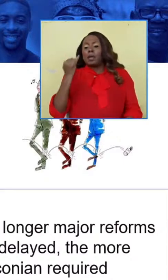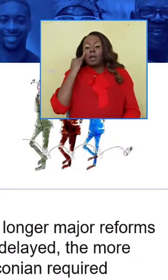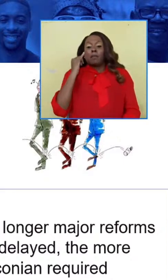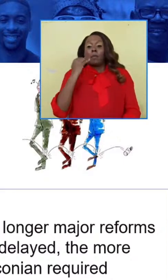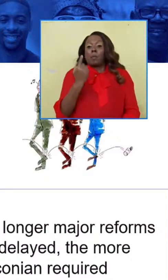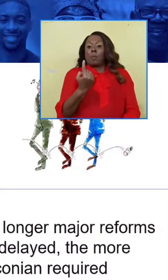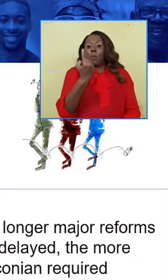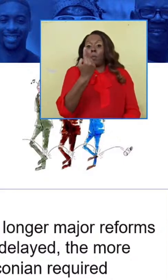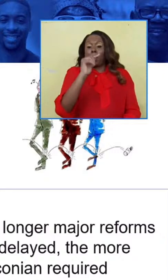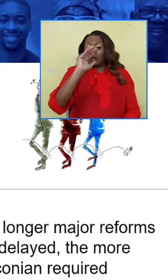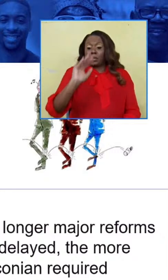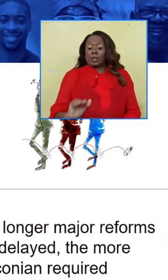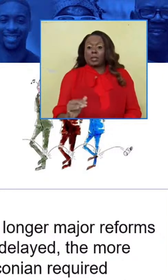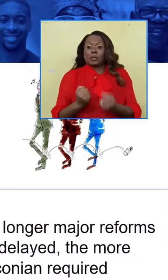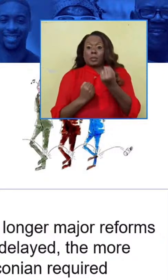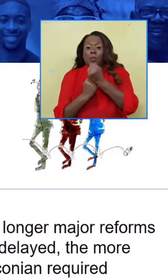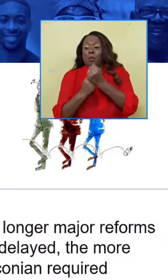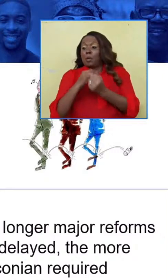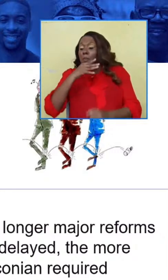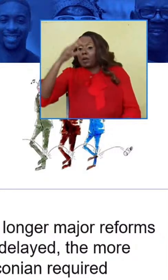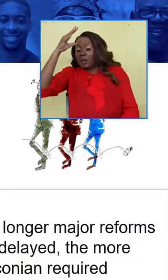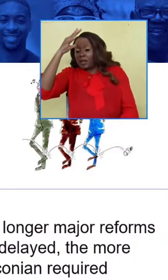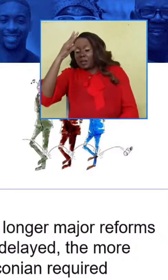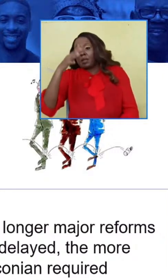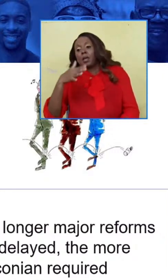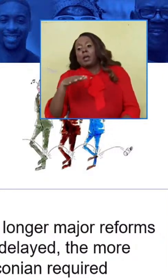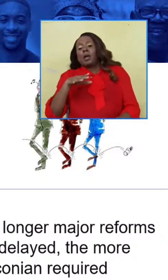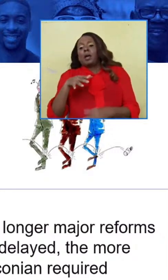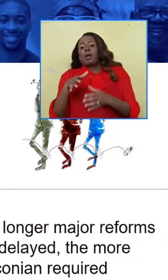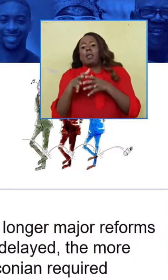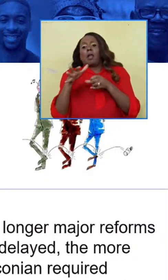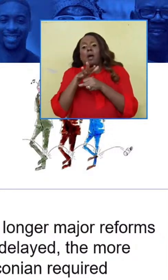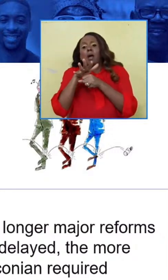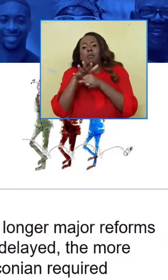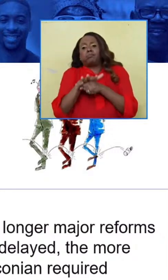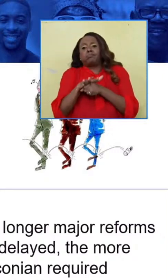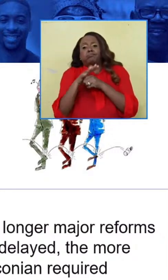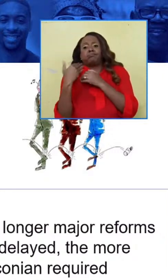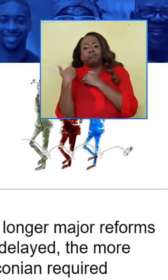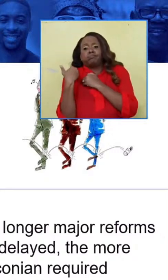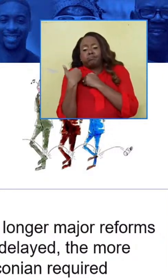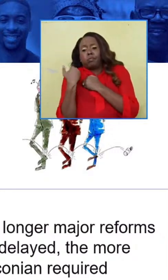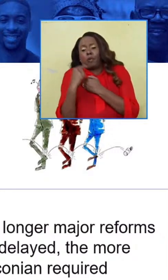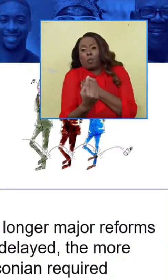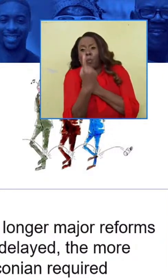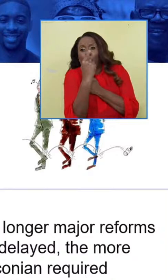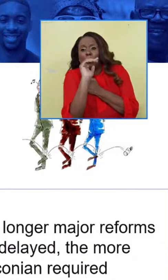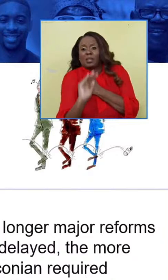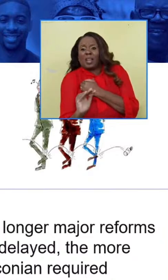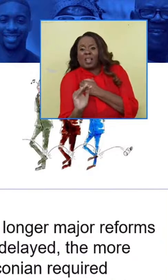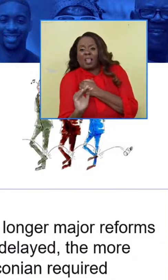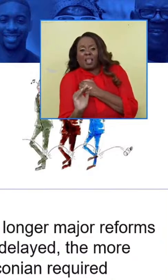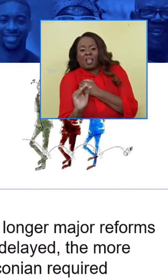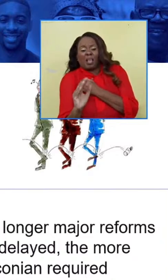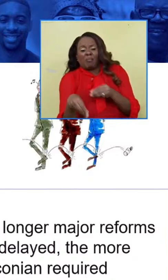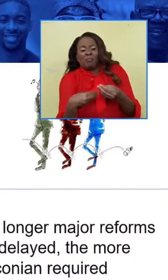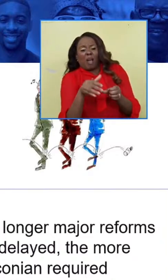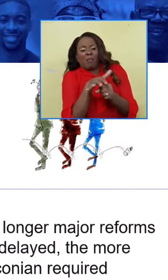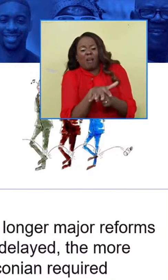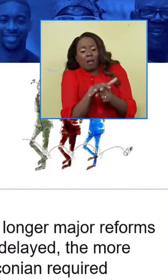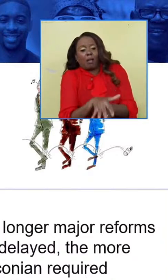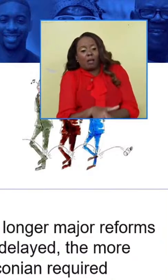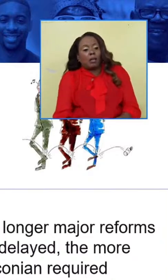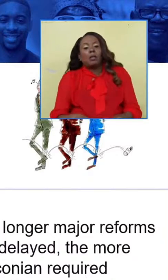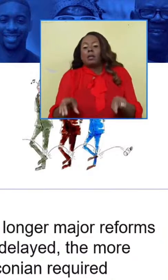support your parents, it becomes a burden on only one versus 4 children back in 2004. We also